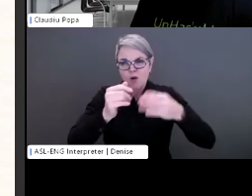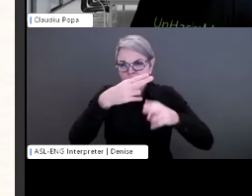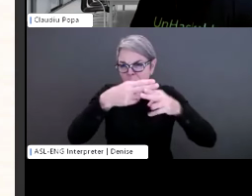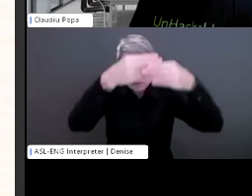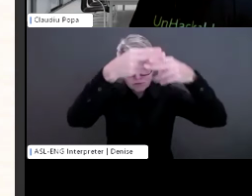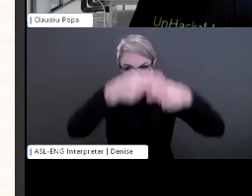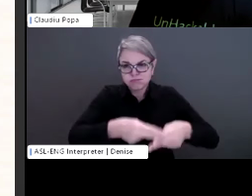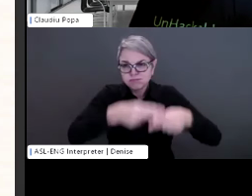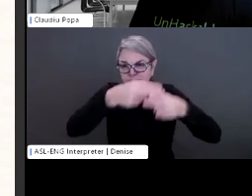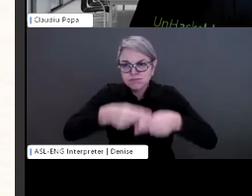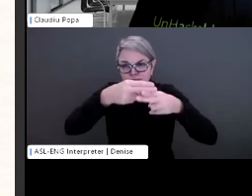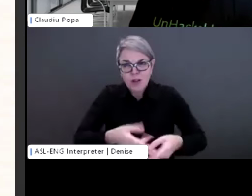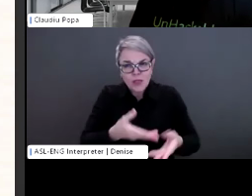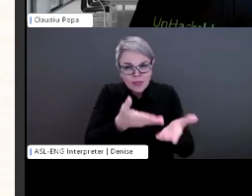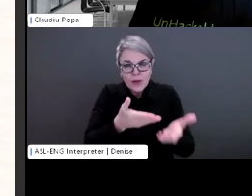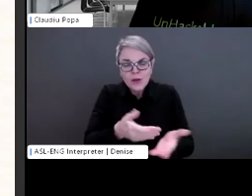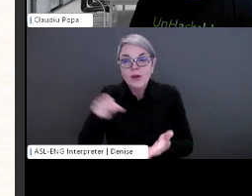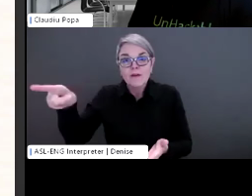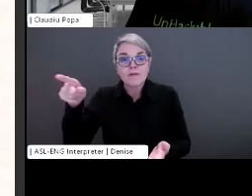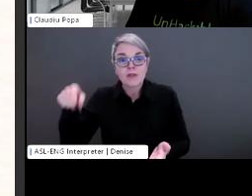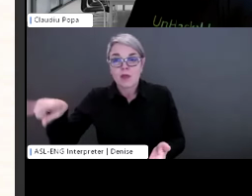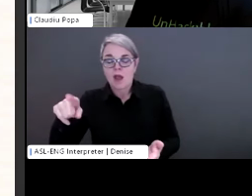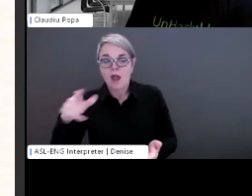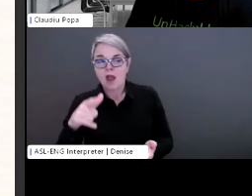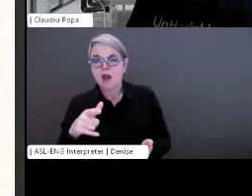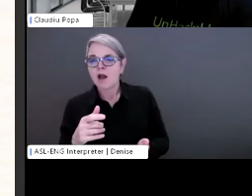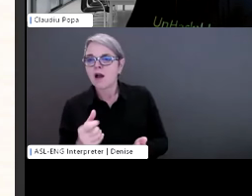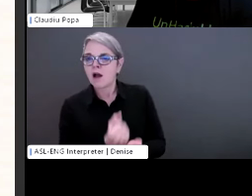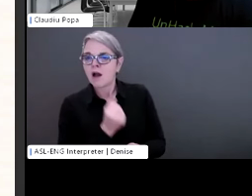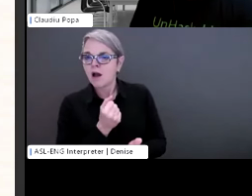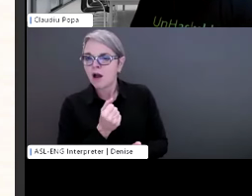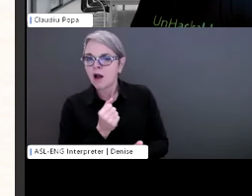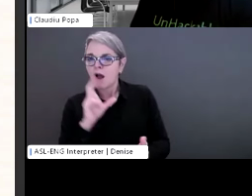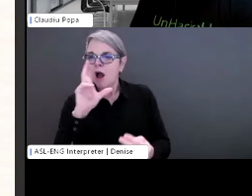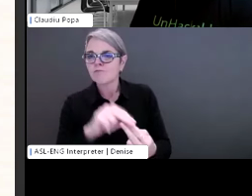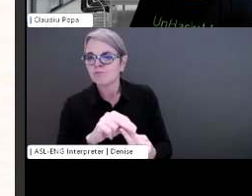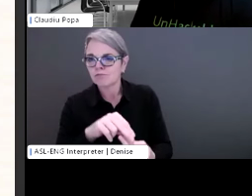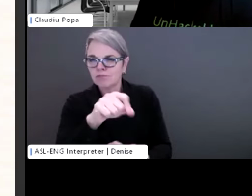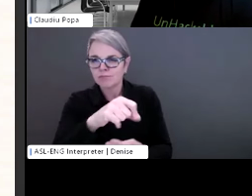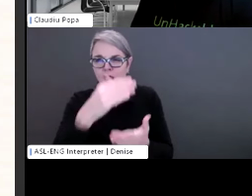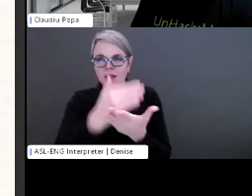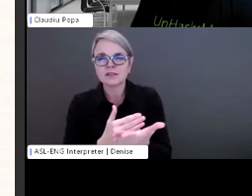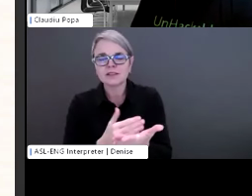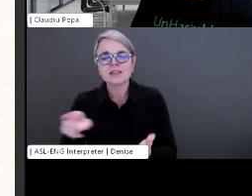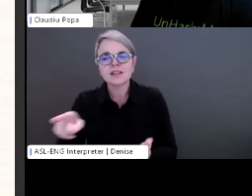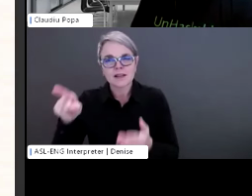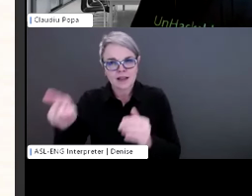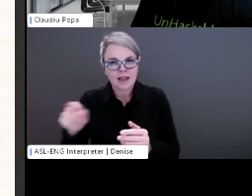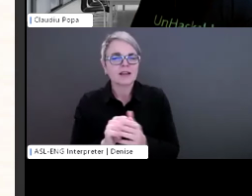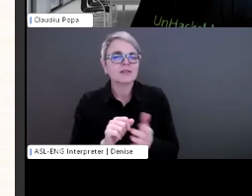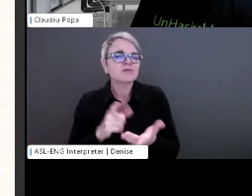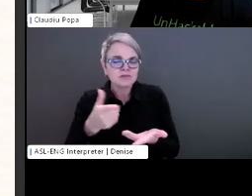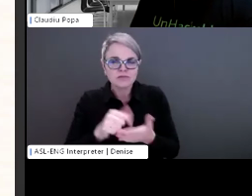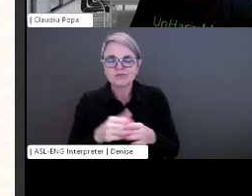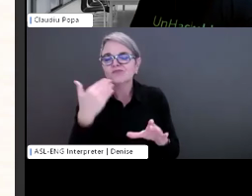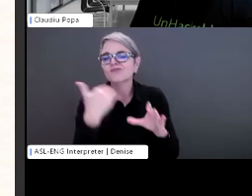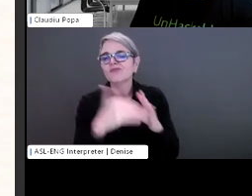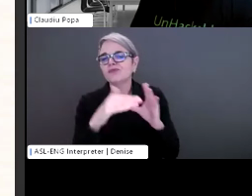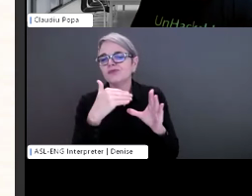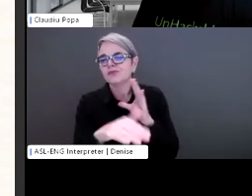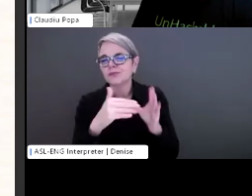spam or more malicious activities such as phishing, which are essentially a type of spam that